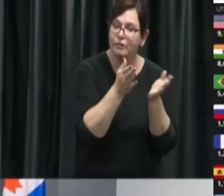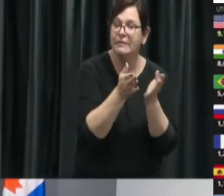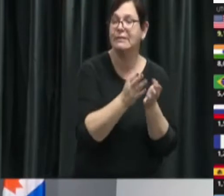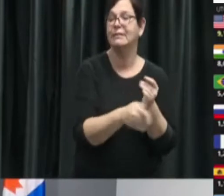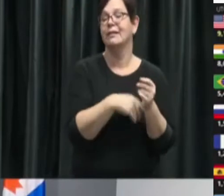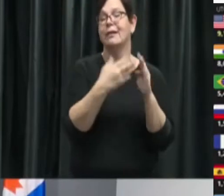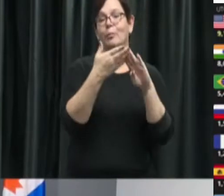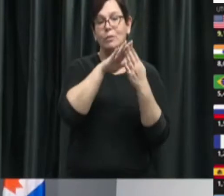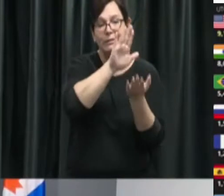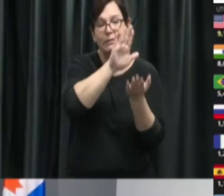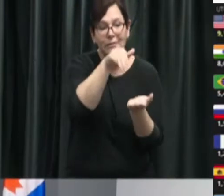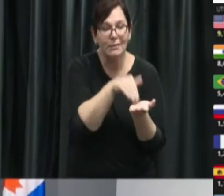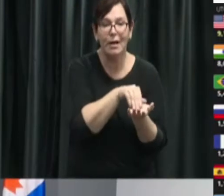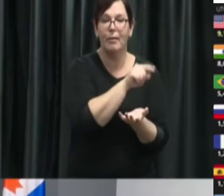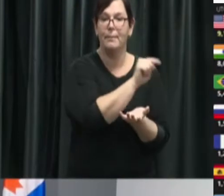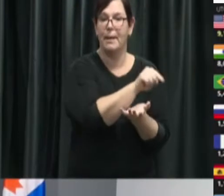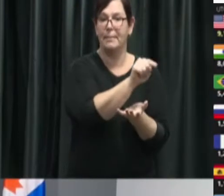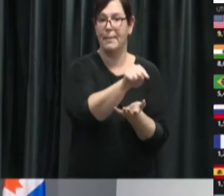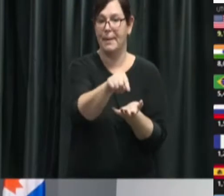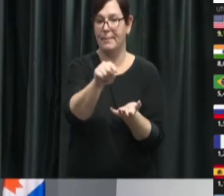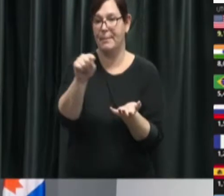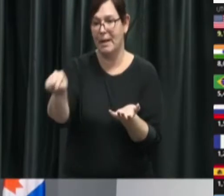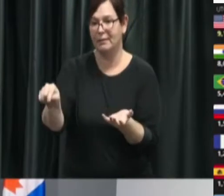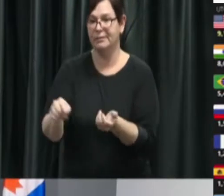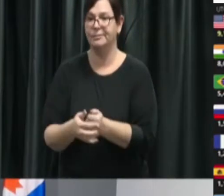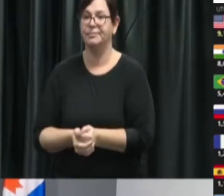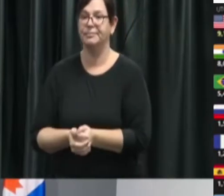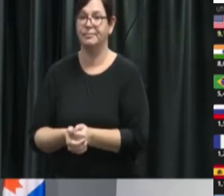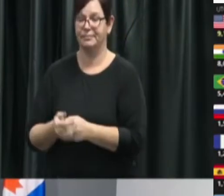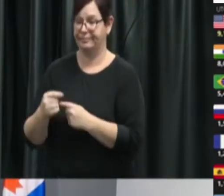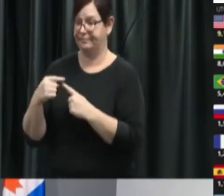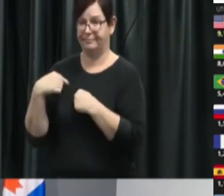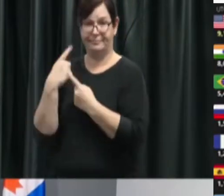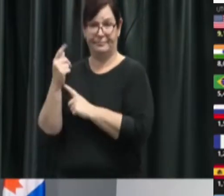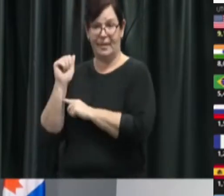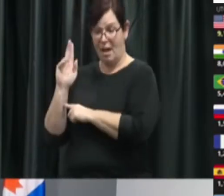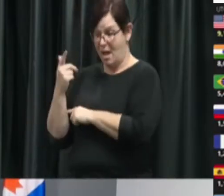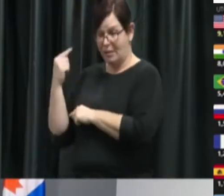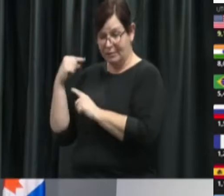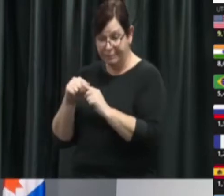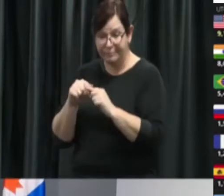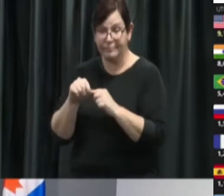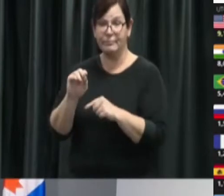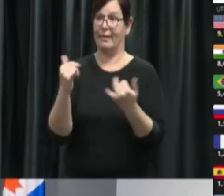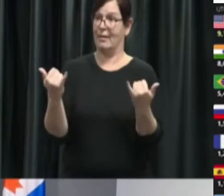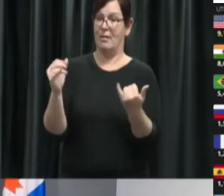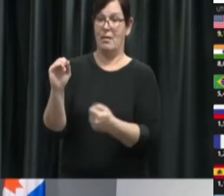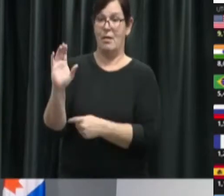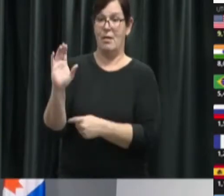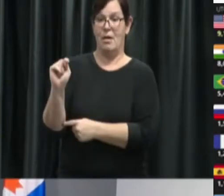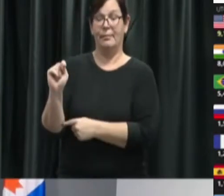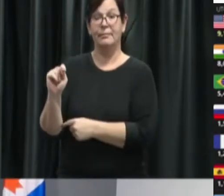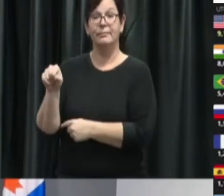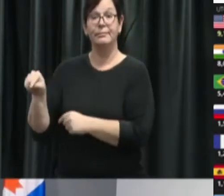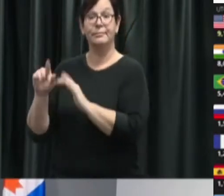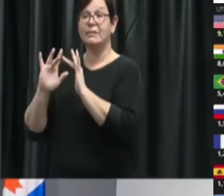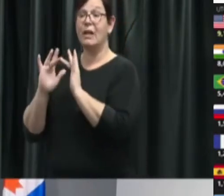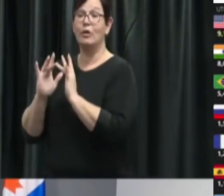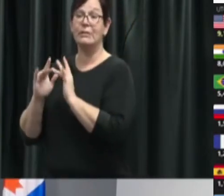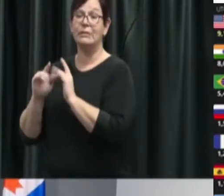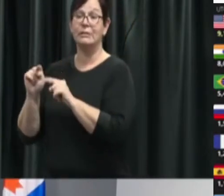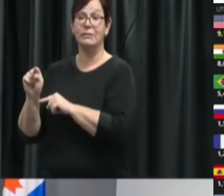Between mid-August and mid-October, the outreach team made almost 140 presentations, reaching